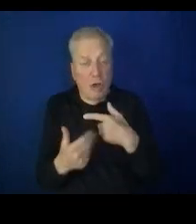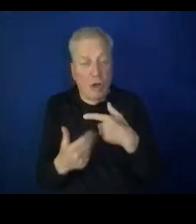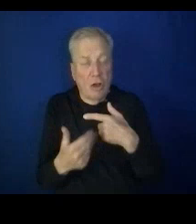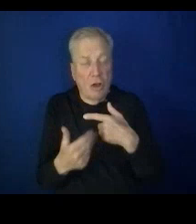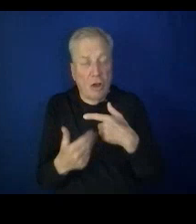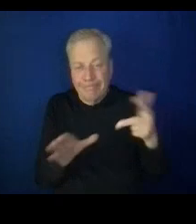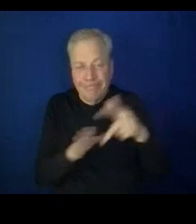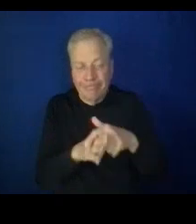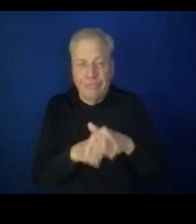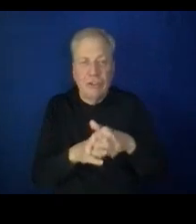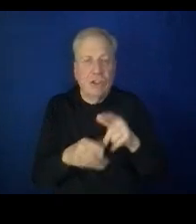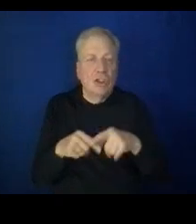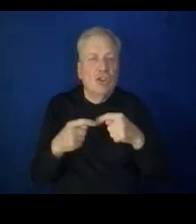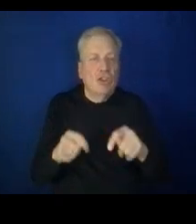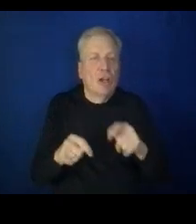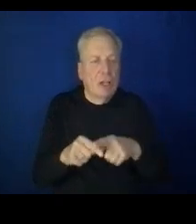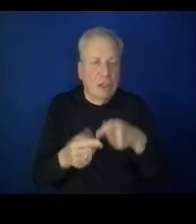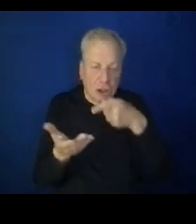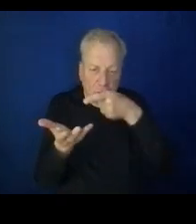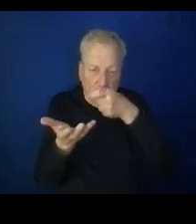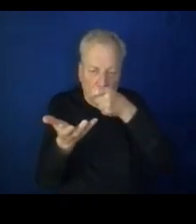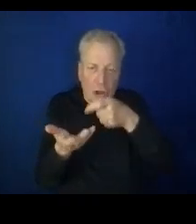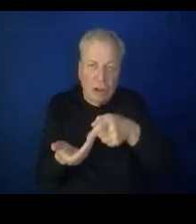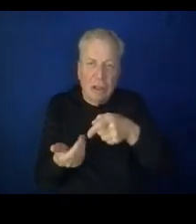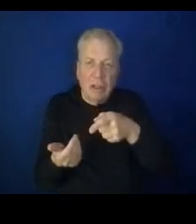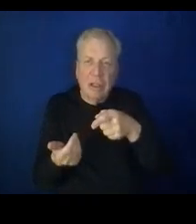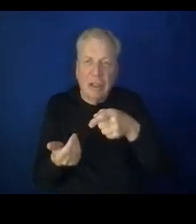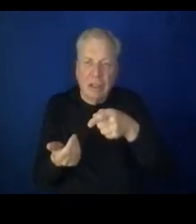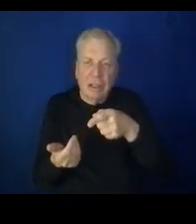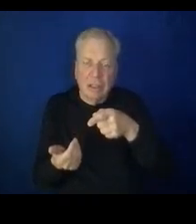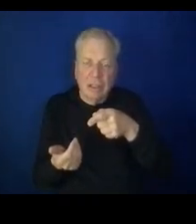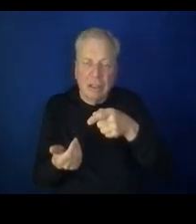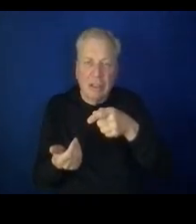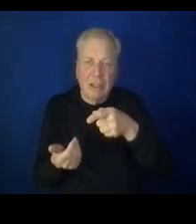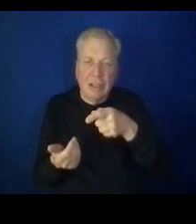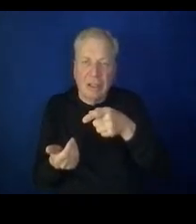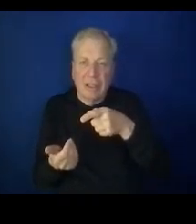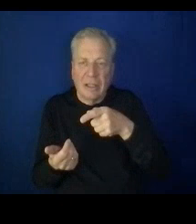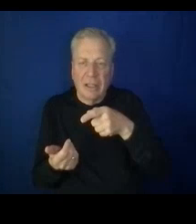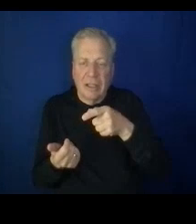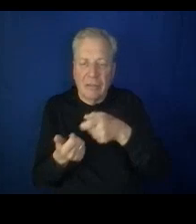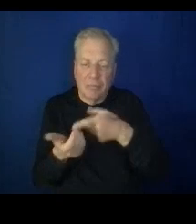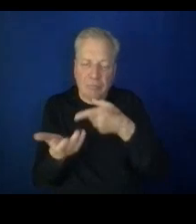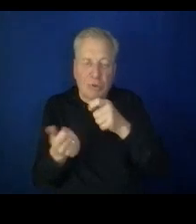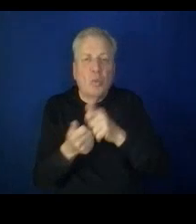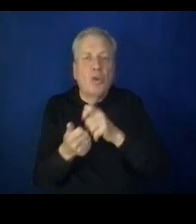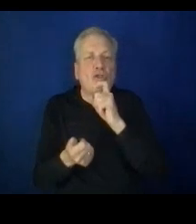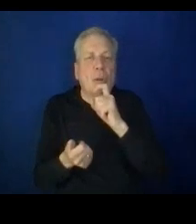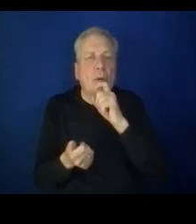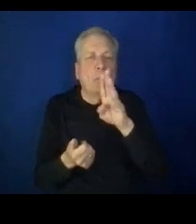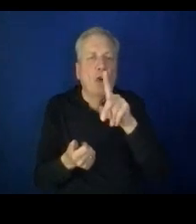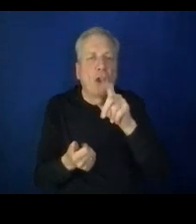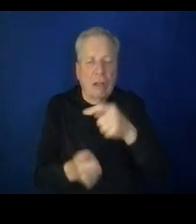to, you know, shoot buffalo in the butt with a rubber bullet that had vaccine. We agreed that bison would